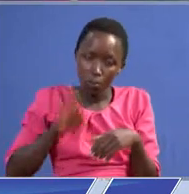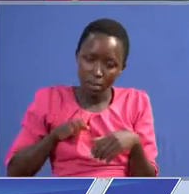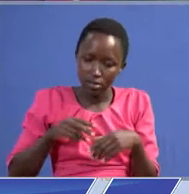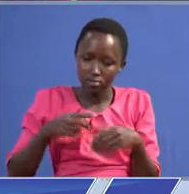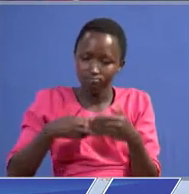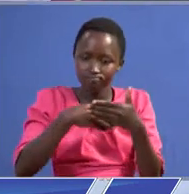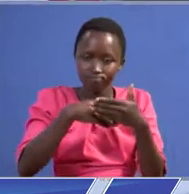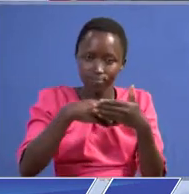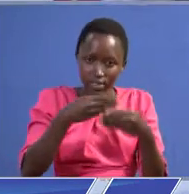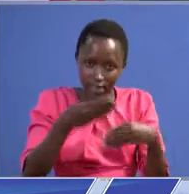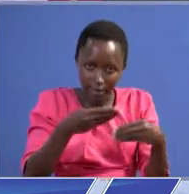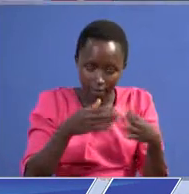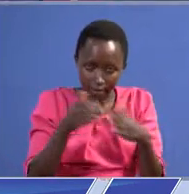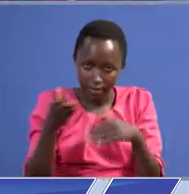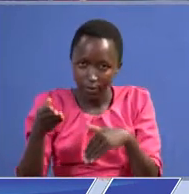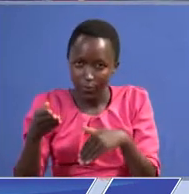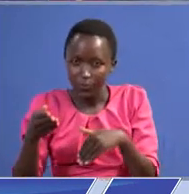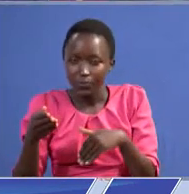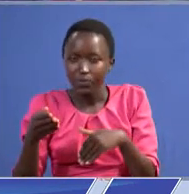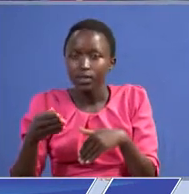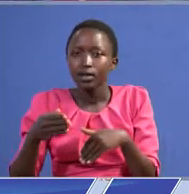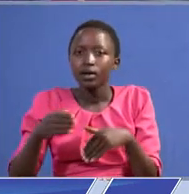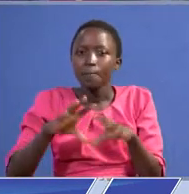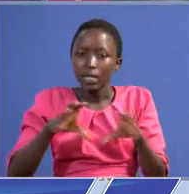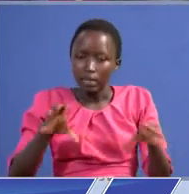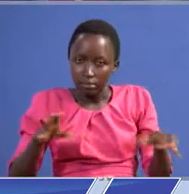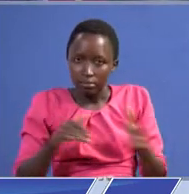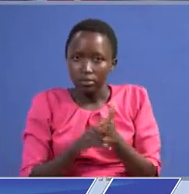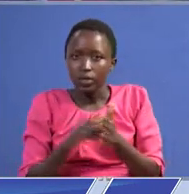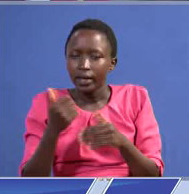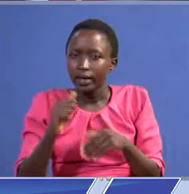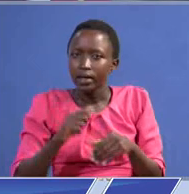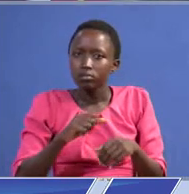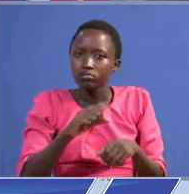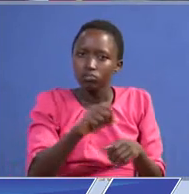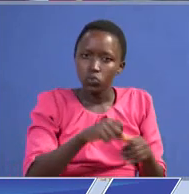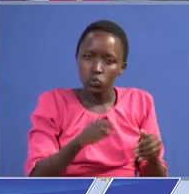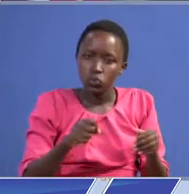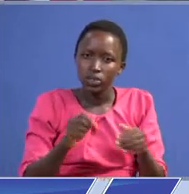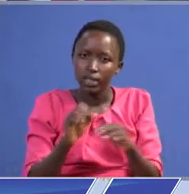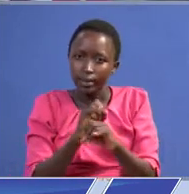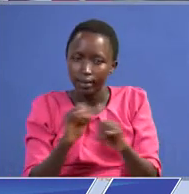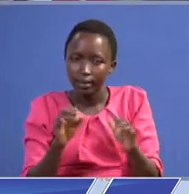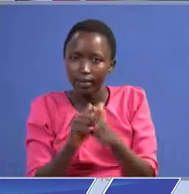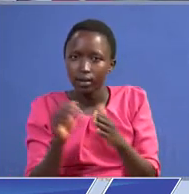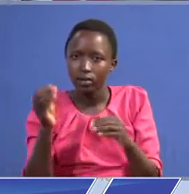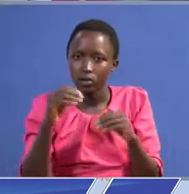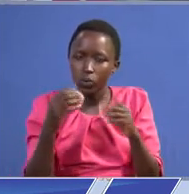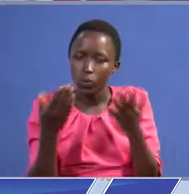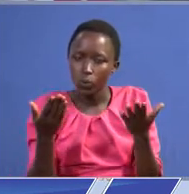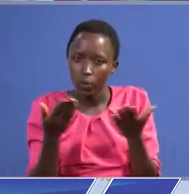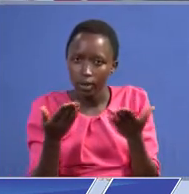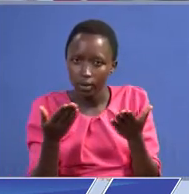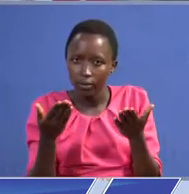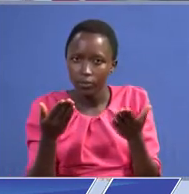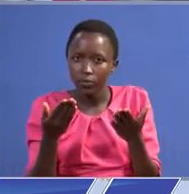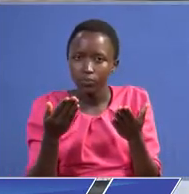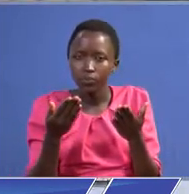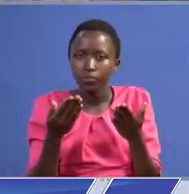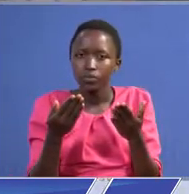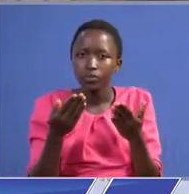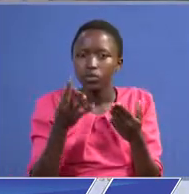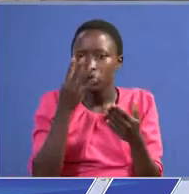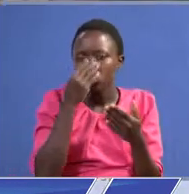Hata uongee pale ushuke tu pale uongee na mtu. Yoyote hata yule anapanguza viatu, anakuambia kura yake ni ile ya yule